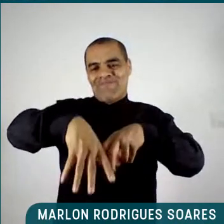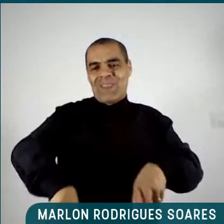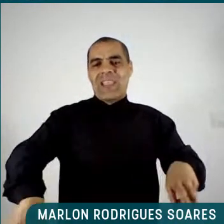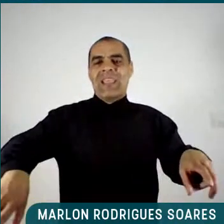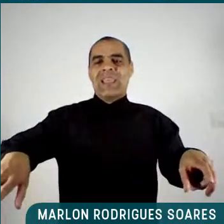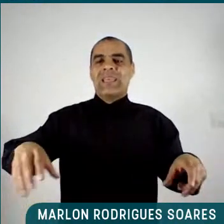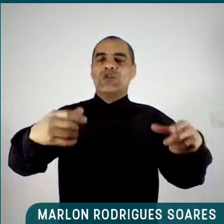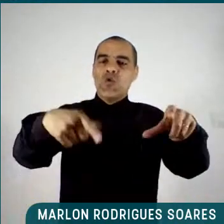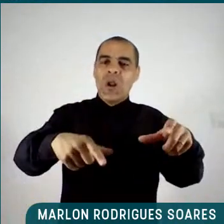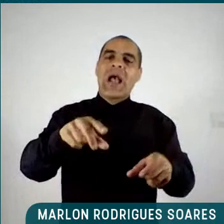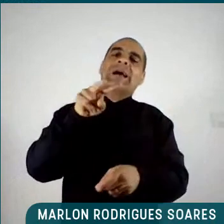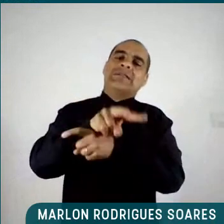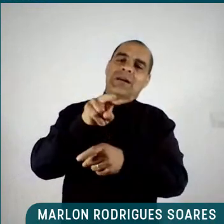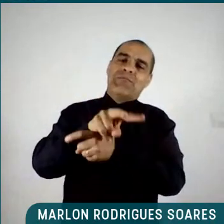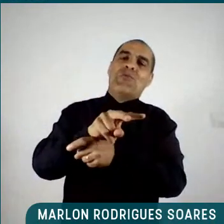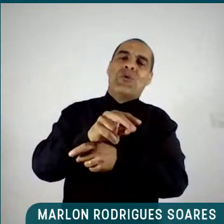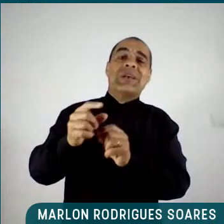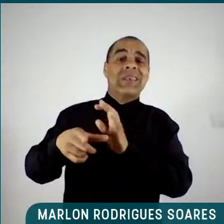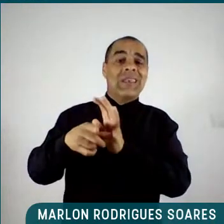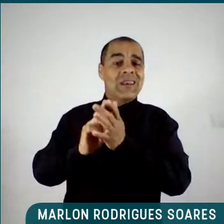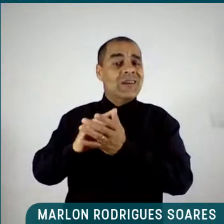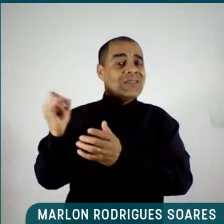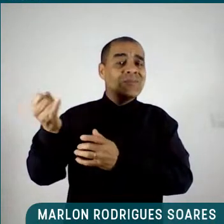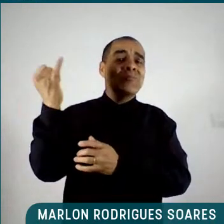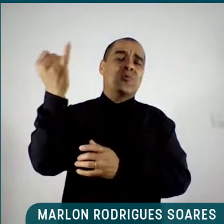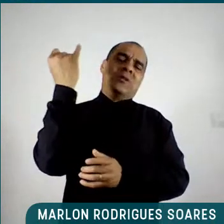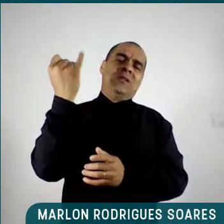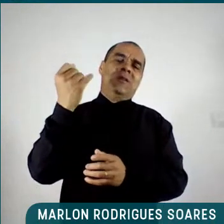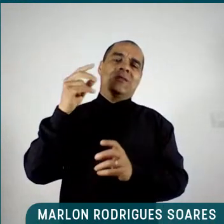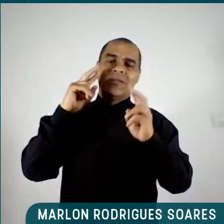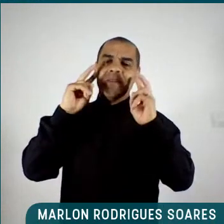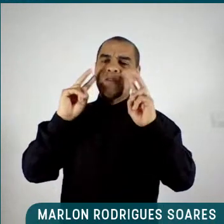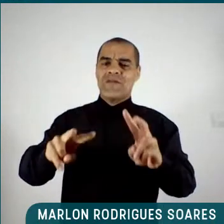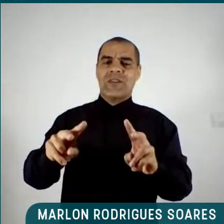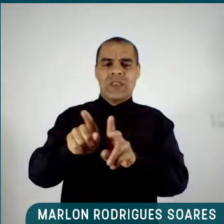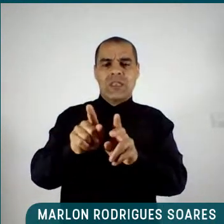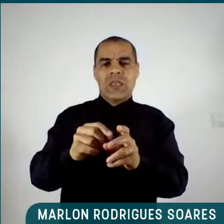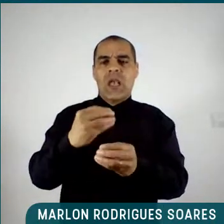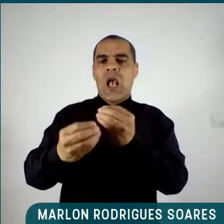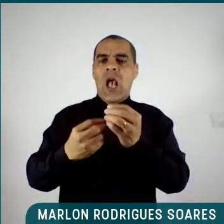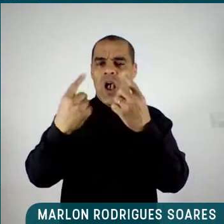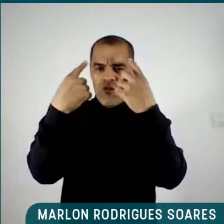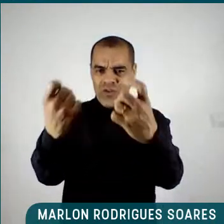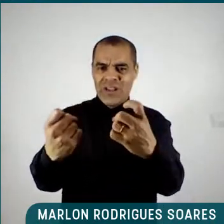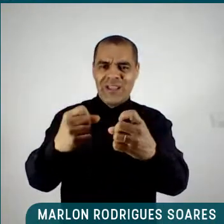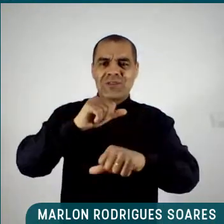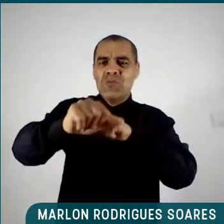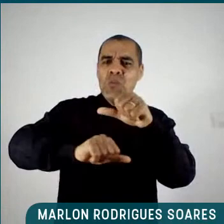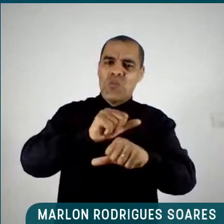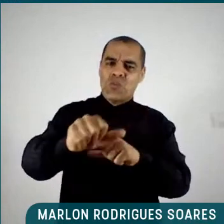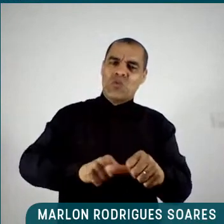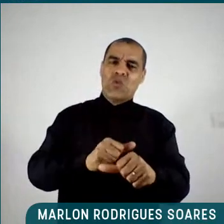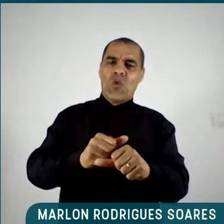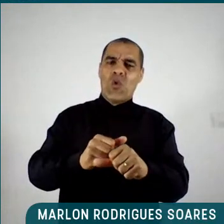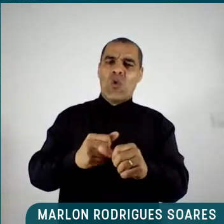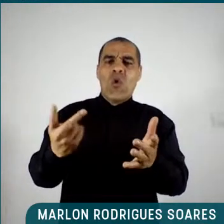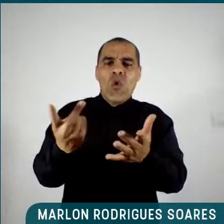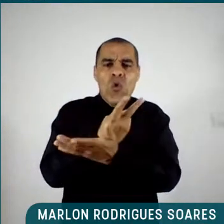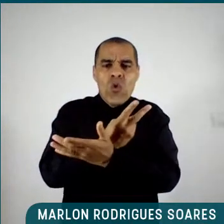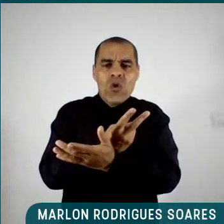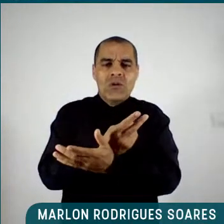pandemic disrupted the support network that the women had before. The type of